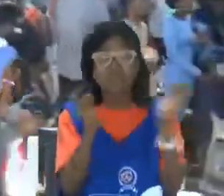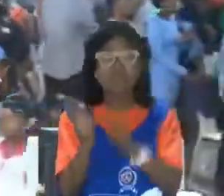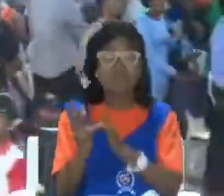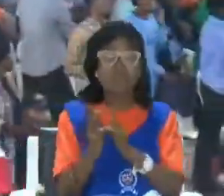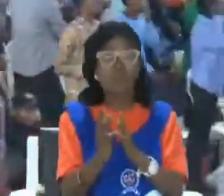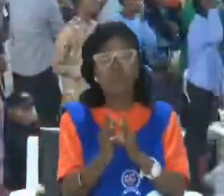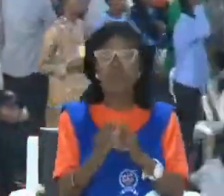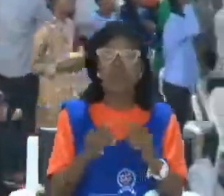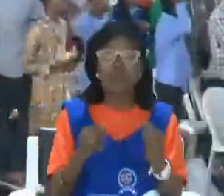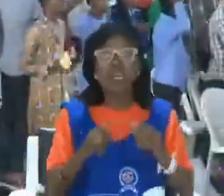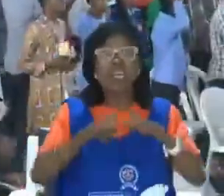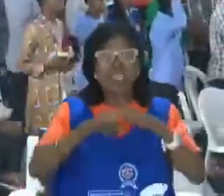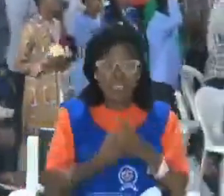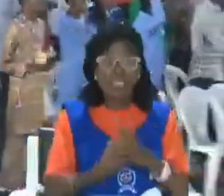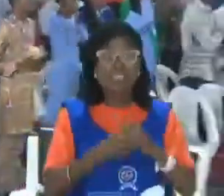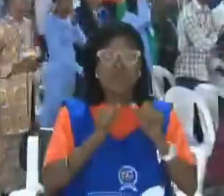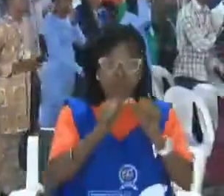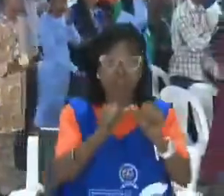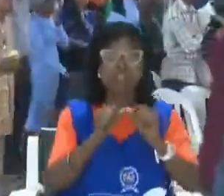Glory be to your holy name.